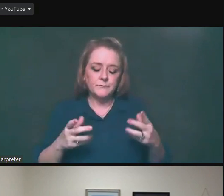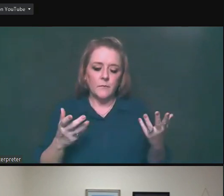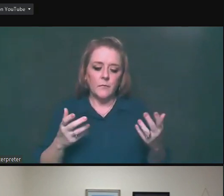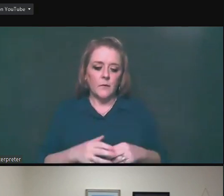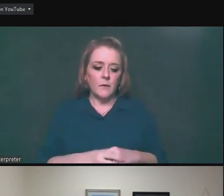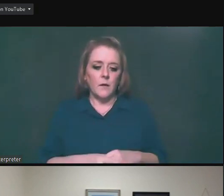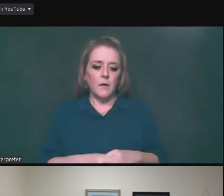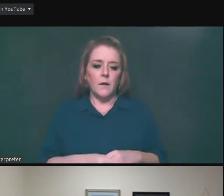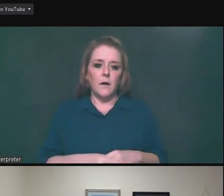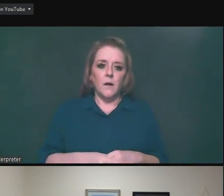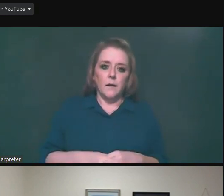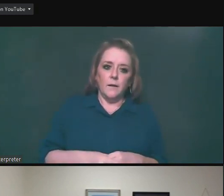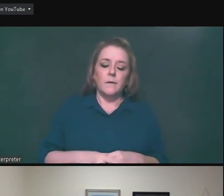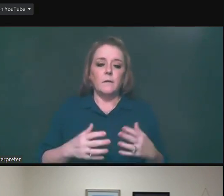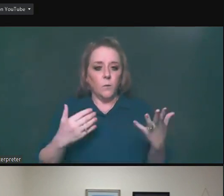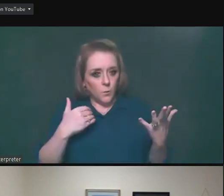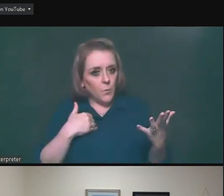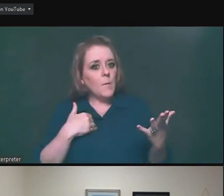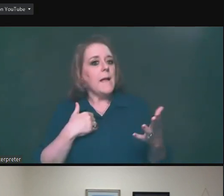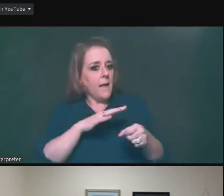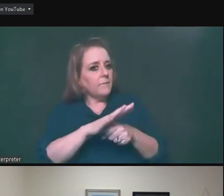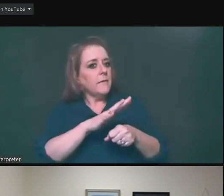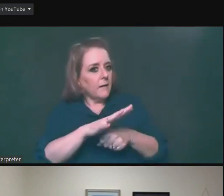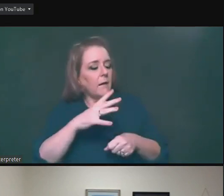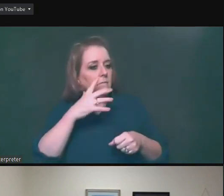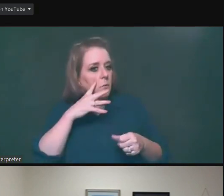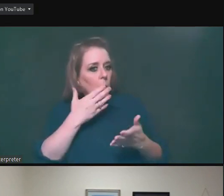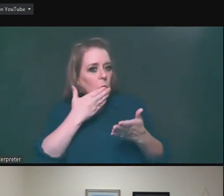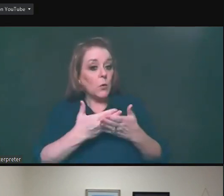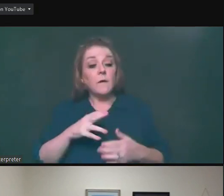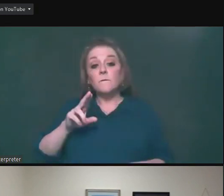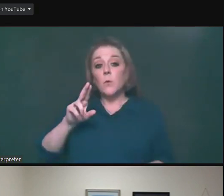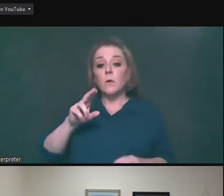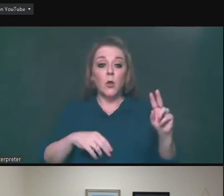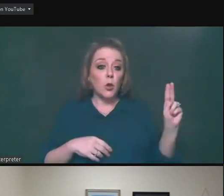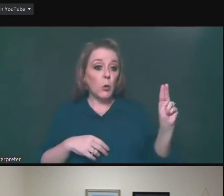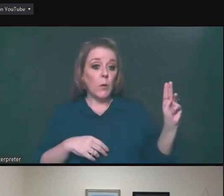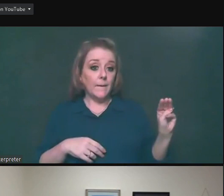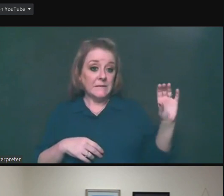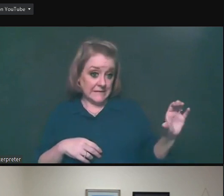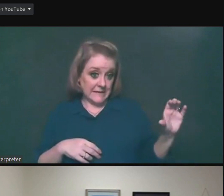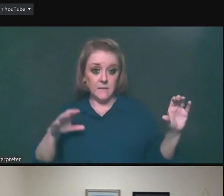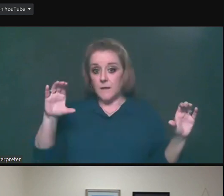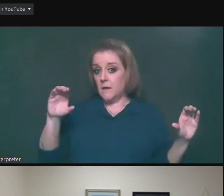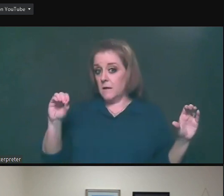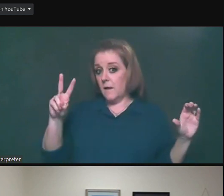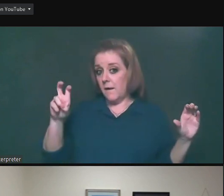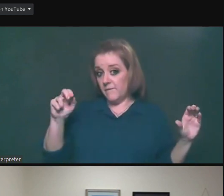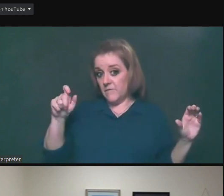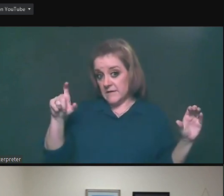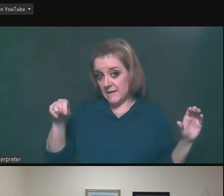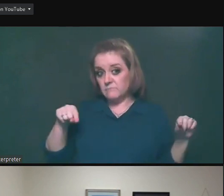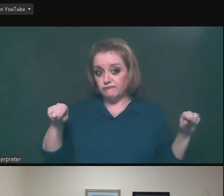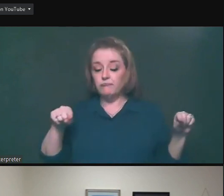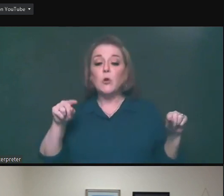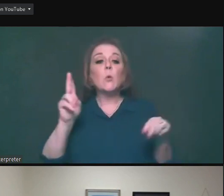to make a good test. The ones that UMC and Covenant are using are the best, and the FDA approved that we have available to